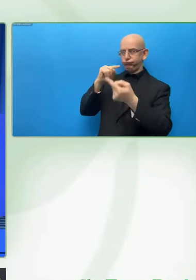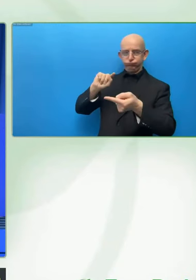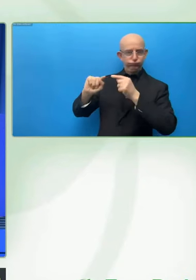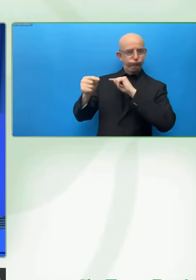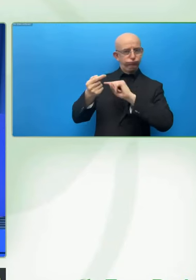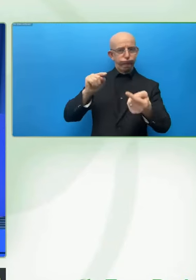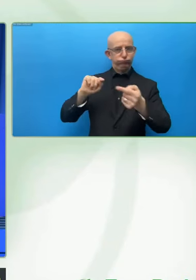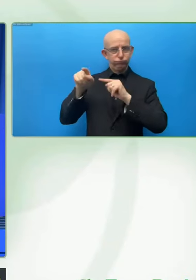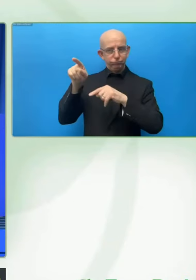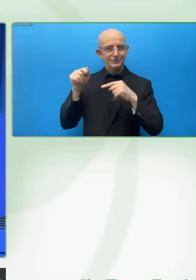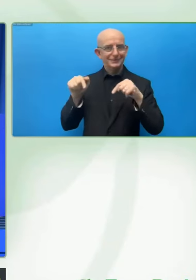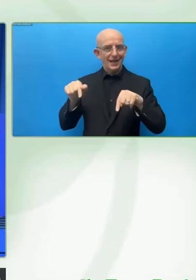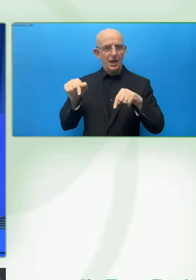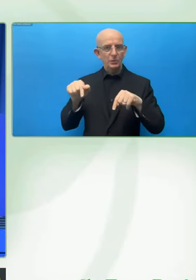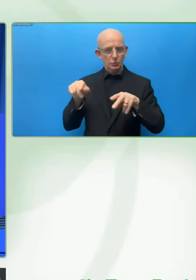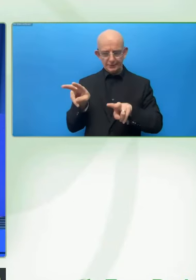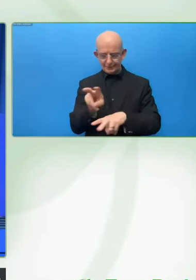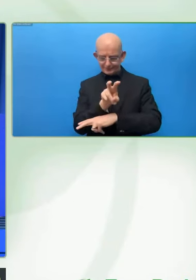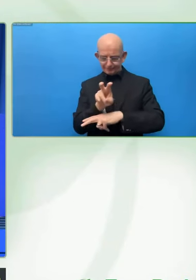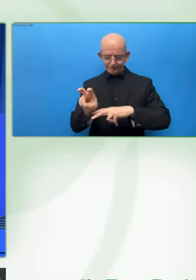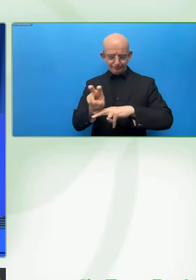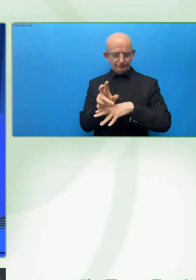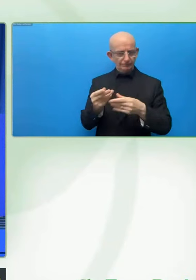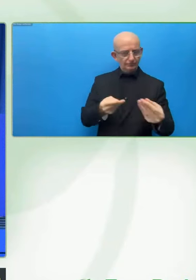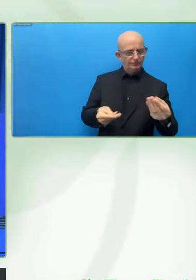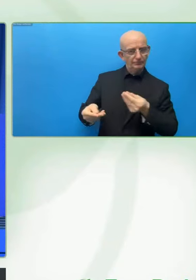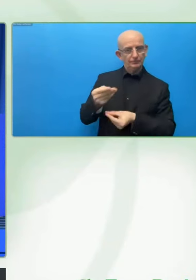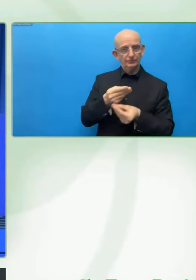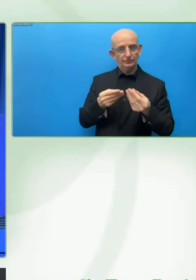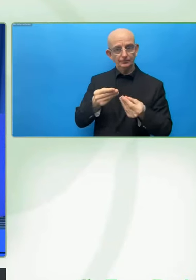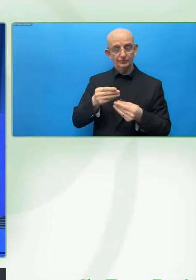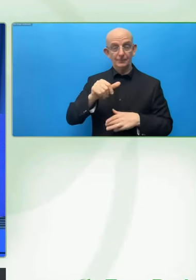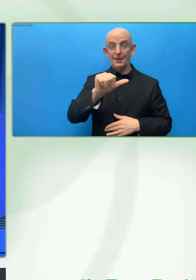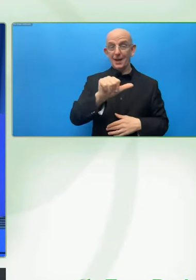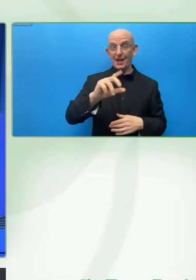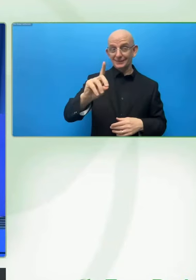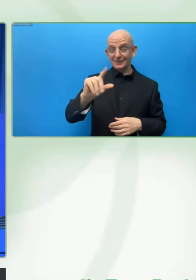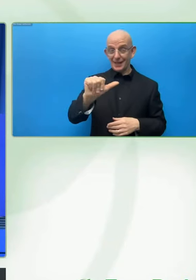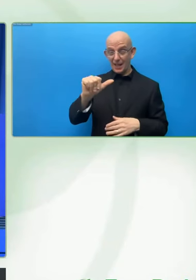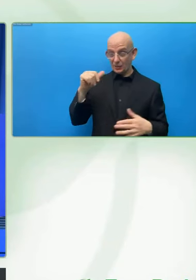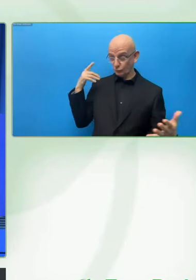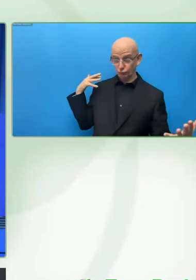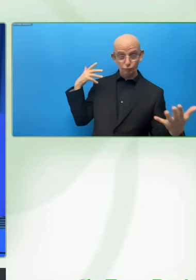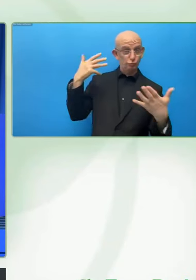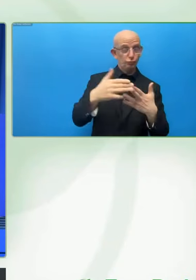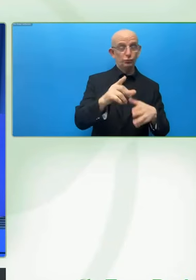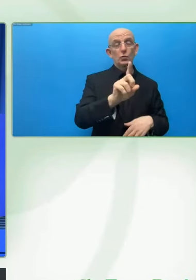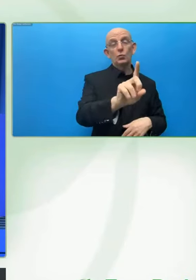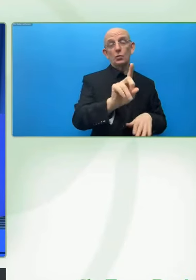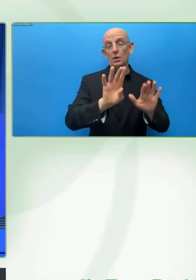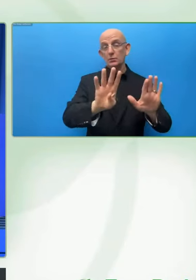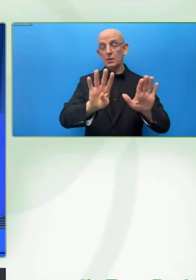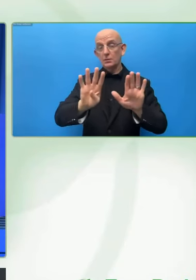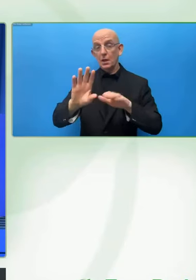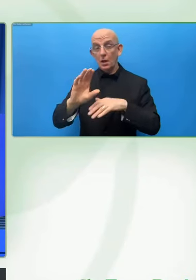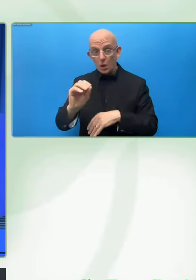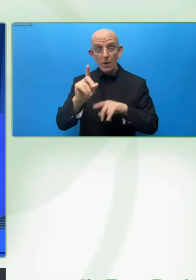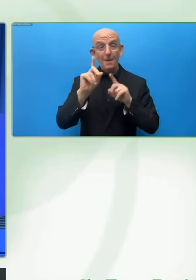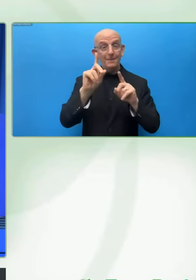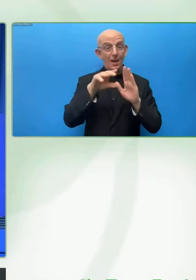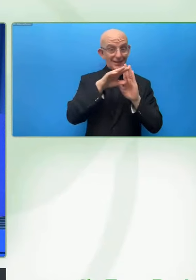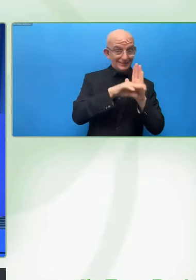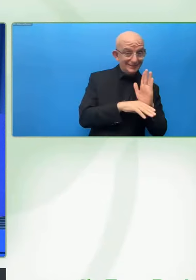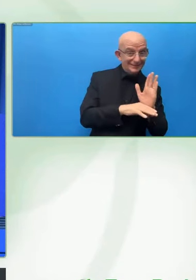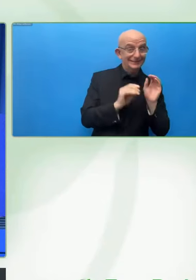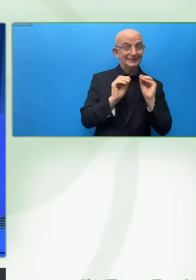pieces get addressed. So there's this back and forth of which higher education and how much in the